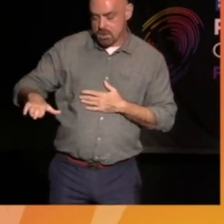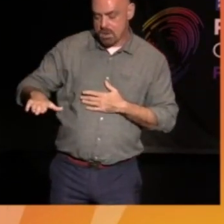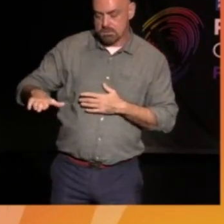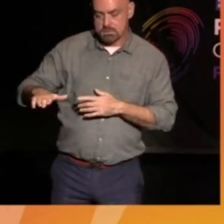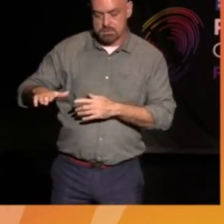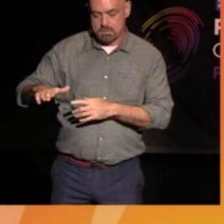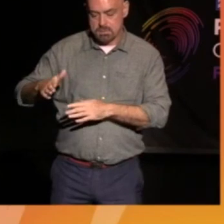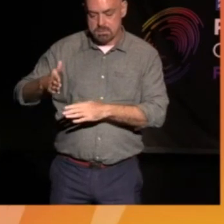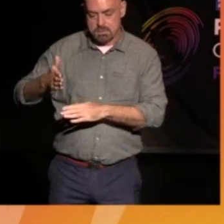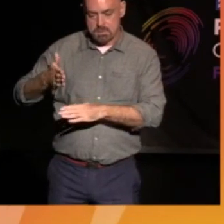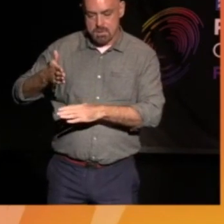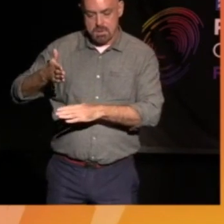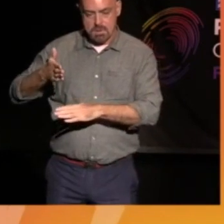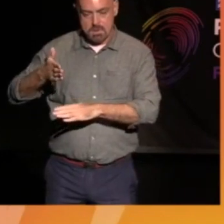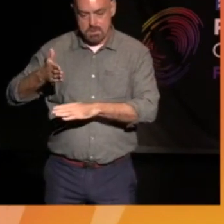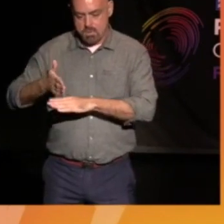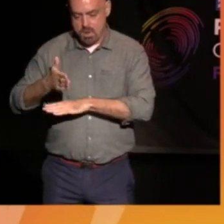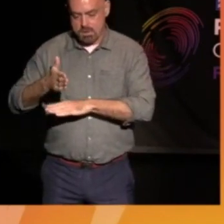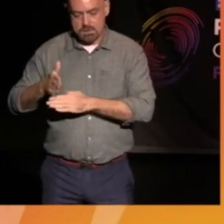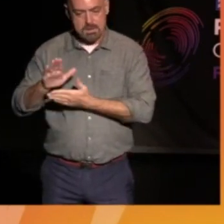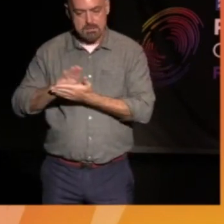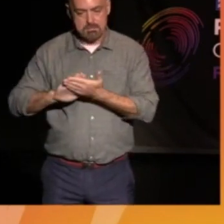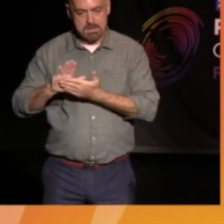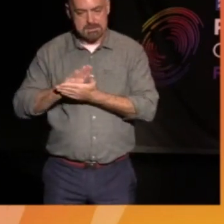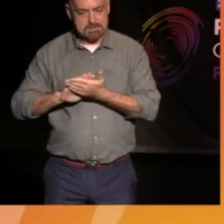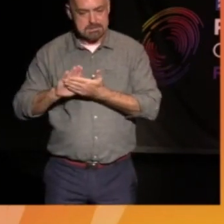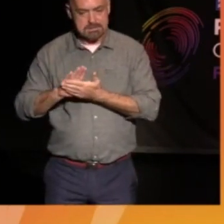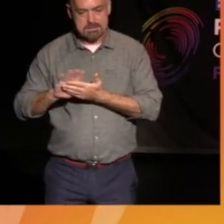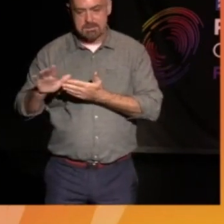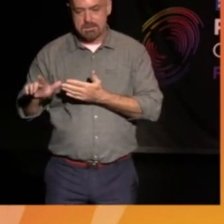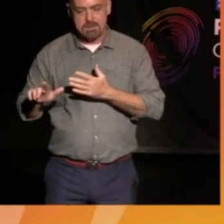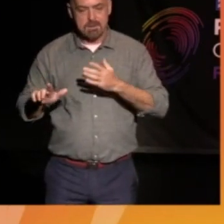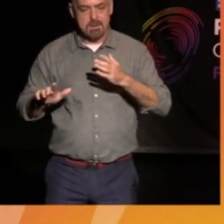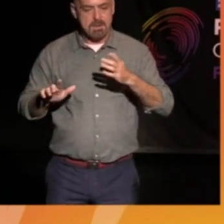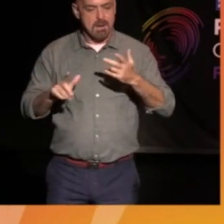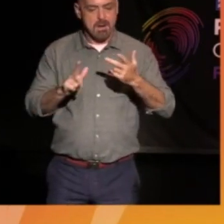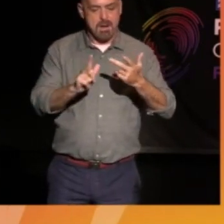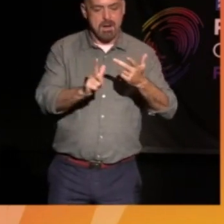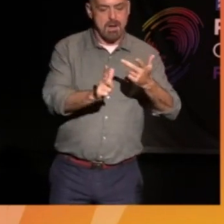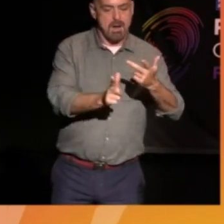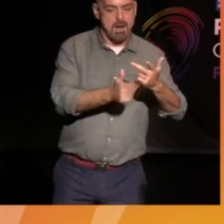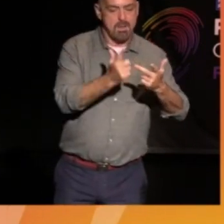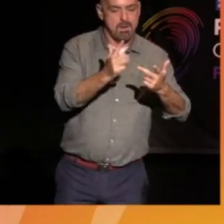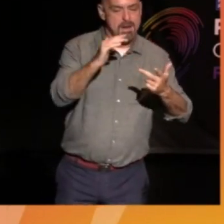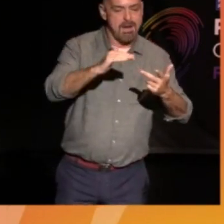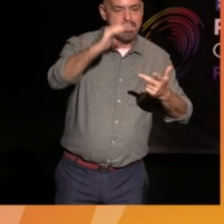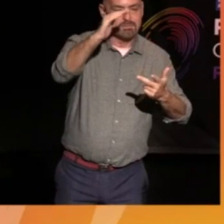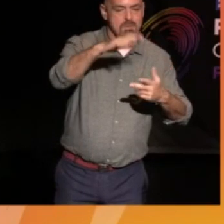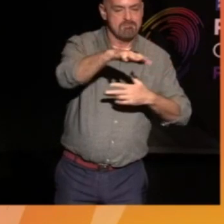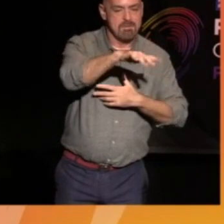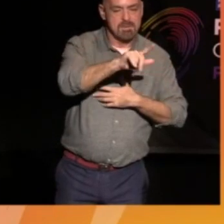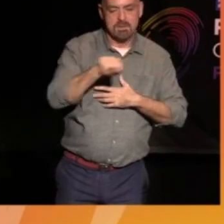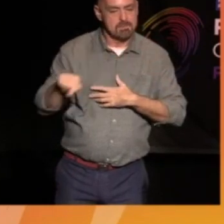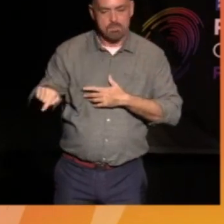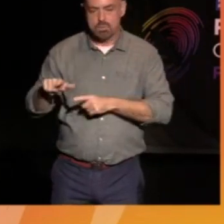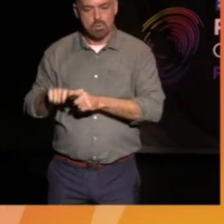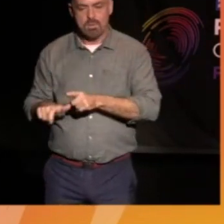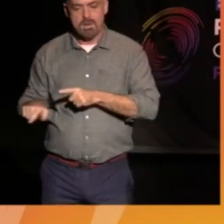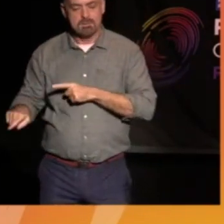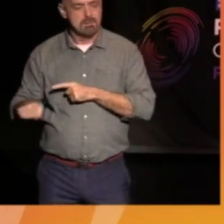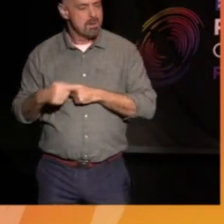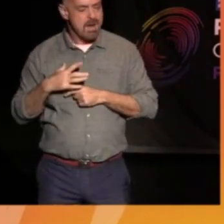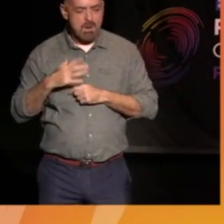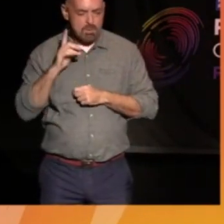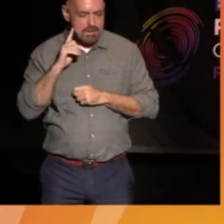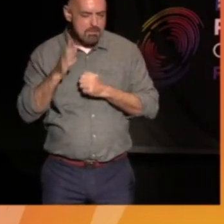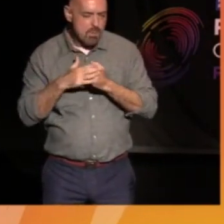a role not being done by a member of another family, an adult member. So I just wanted to hear a bit more